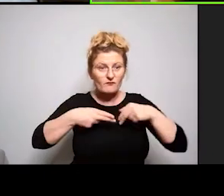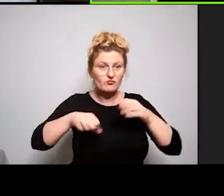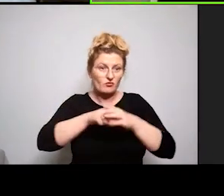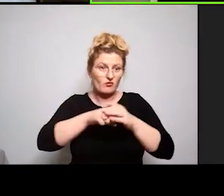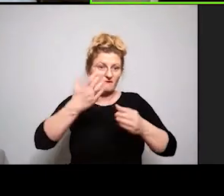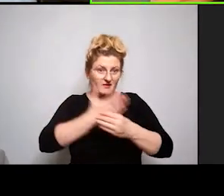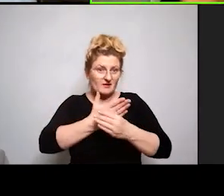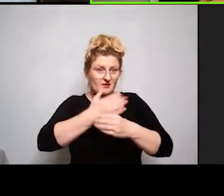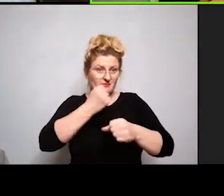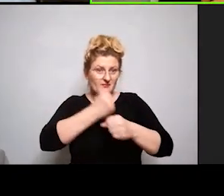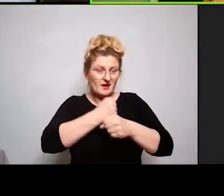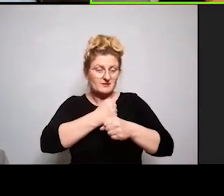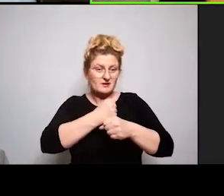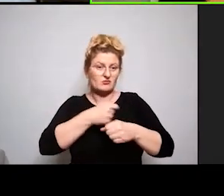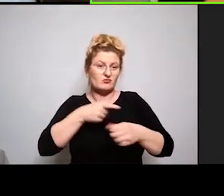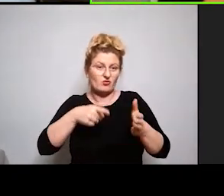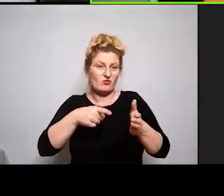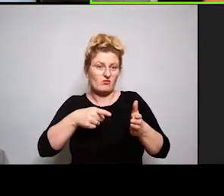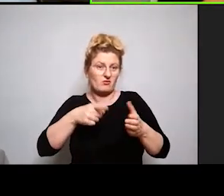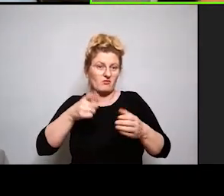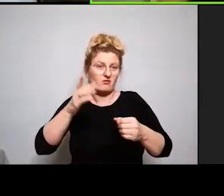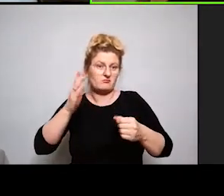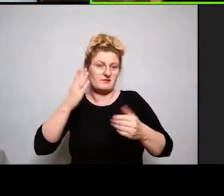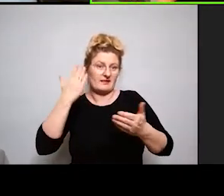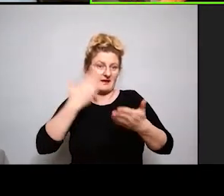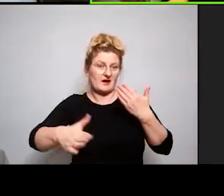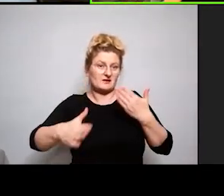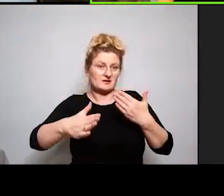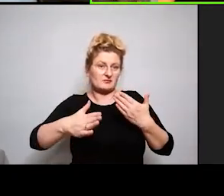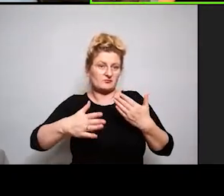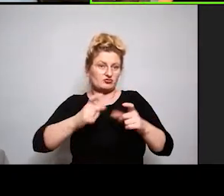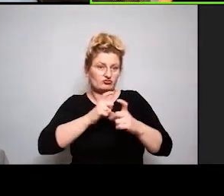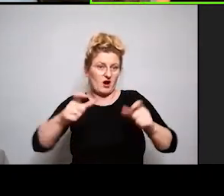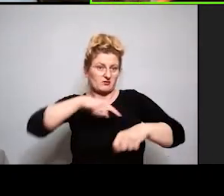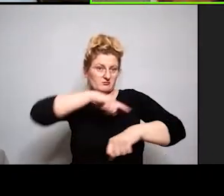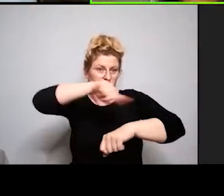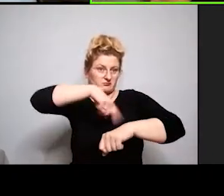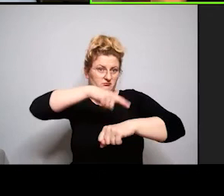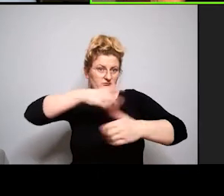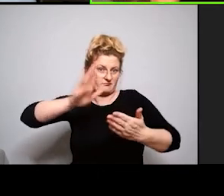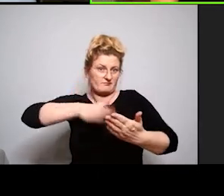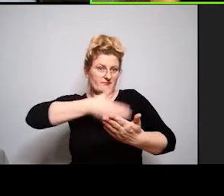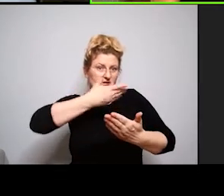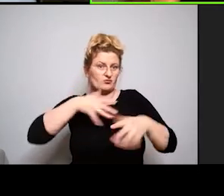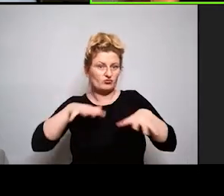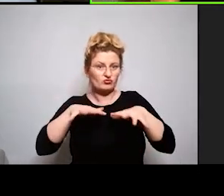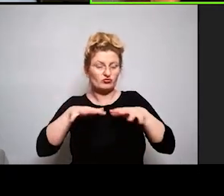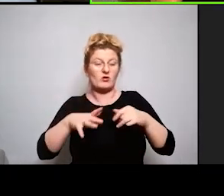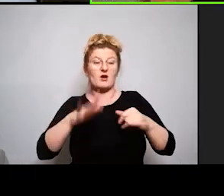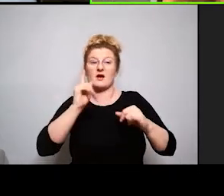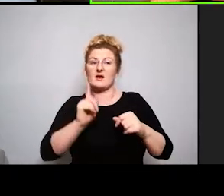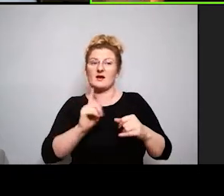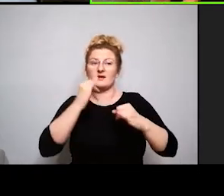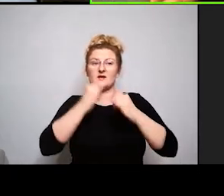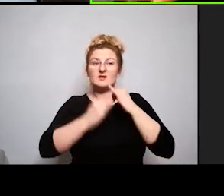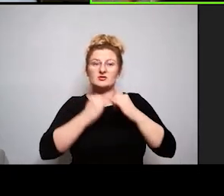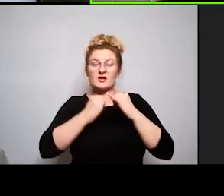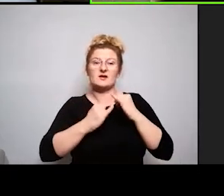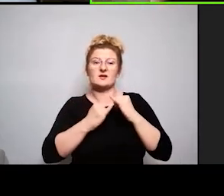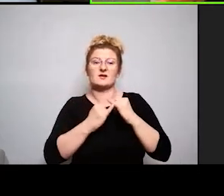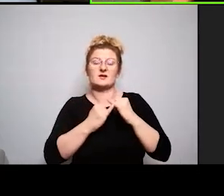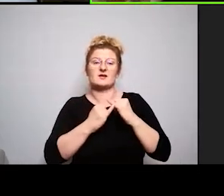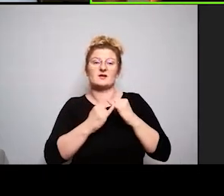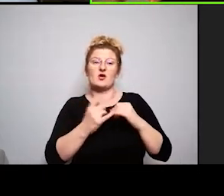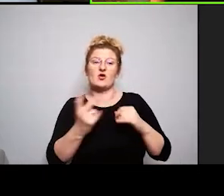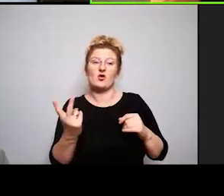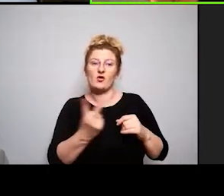product, our strategies as company. But if both cost the same amount of money, which is not the